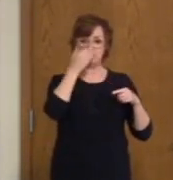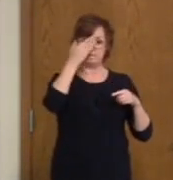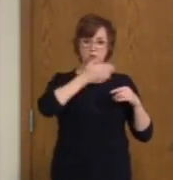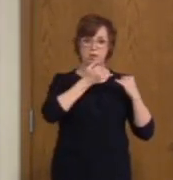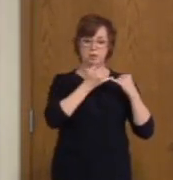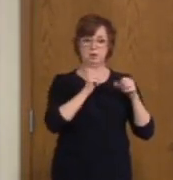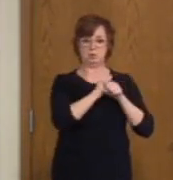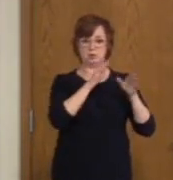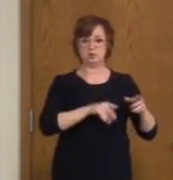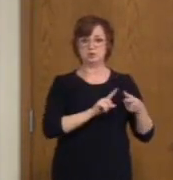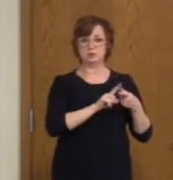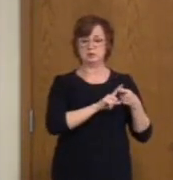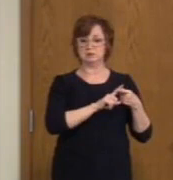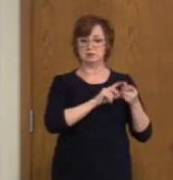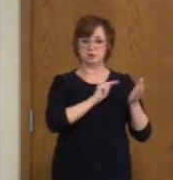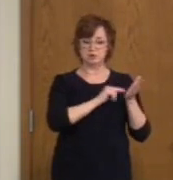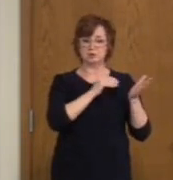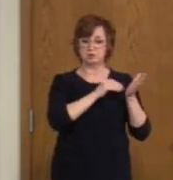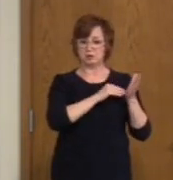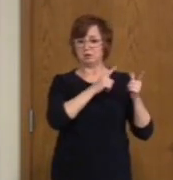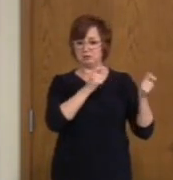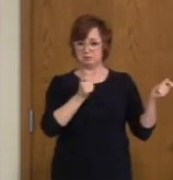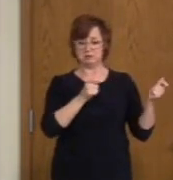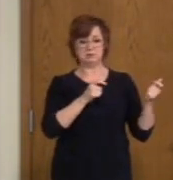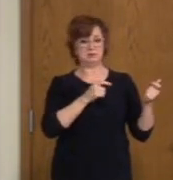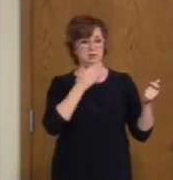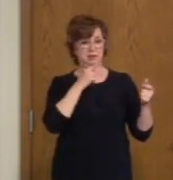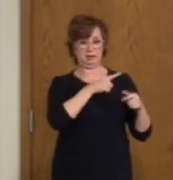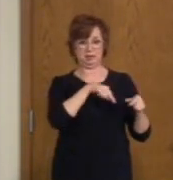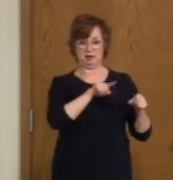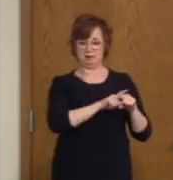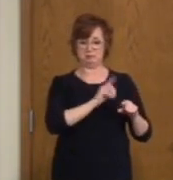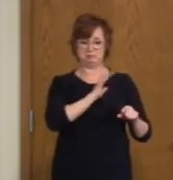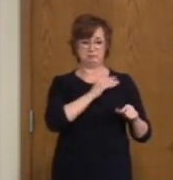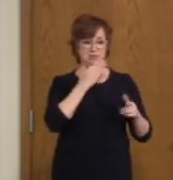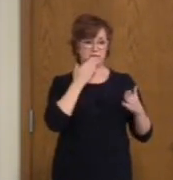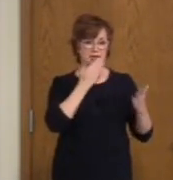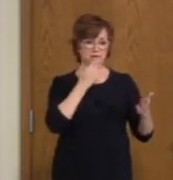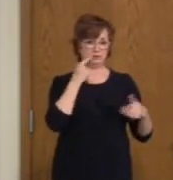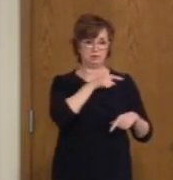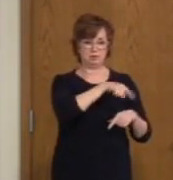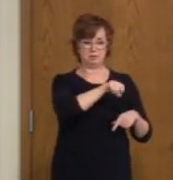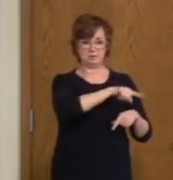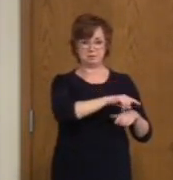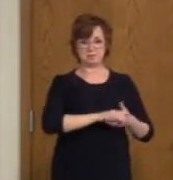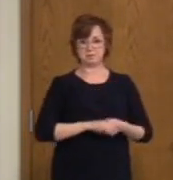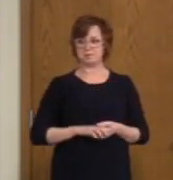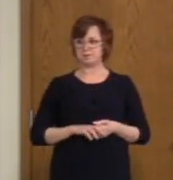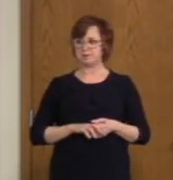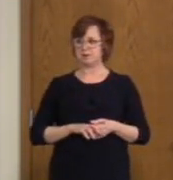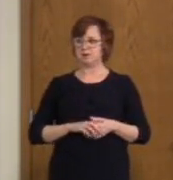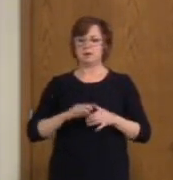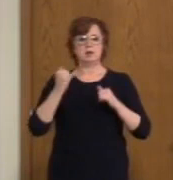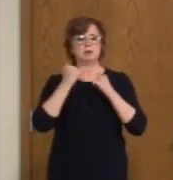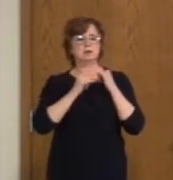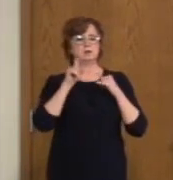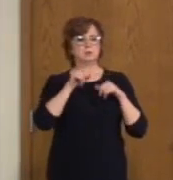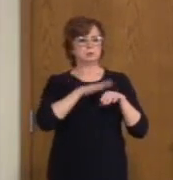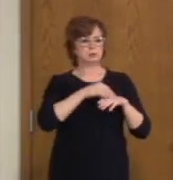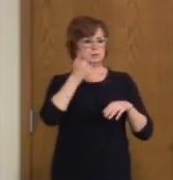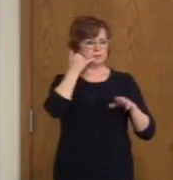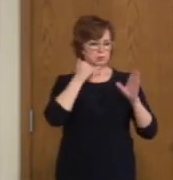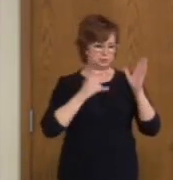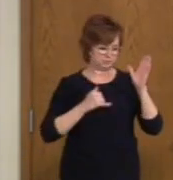involved in that and in our vaccination plan, and for that I am forever grateful. And we'll take our last question on the